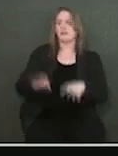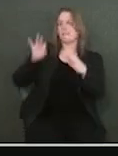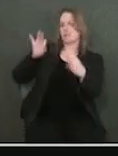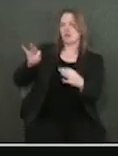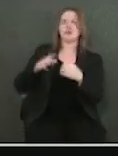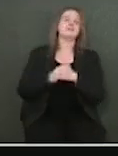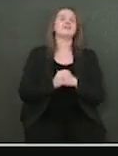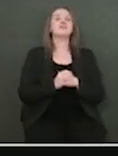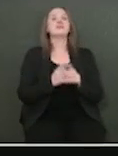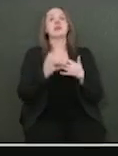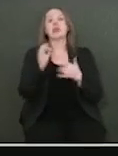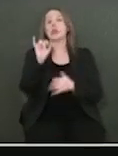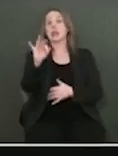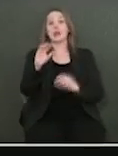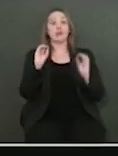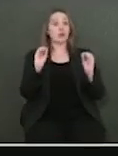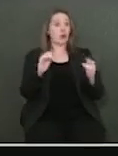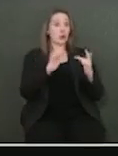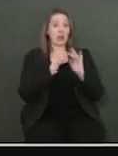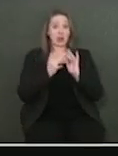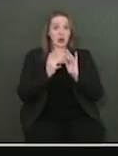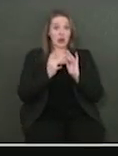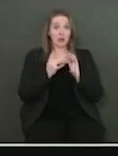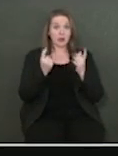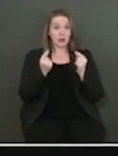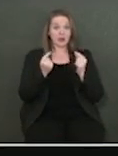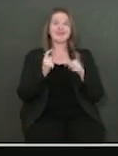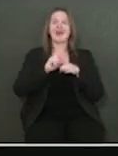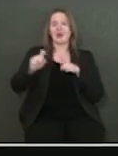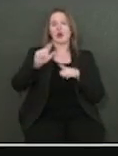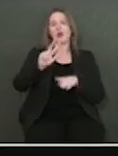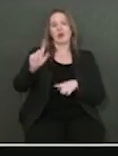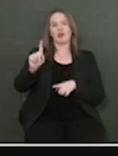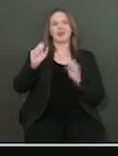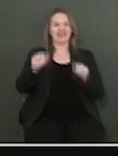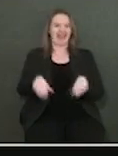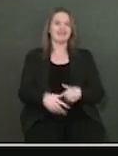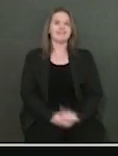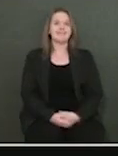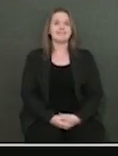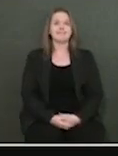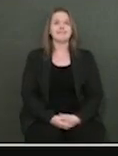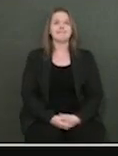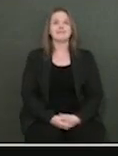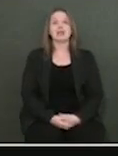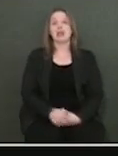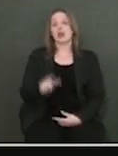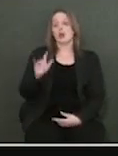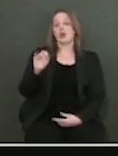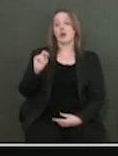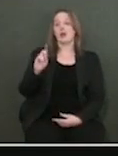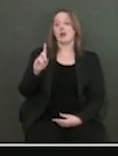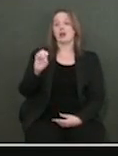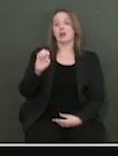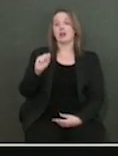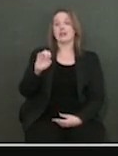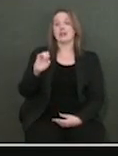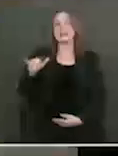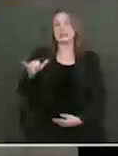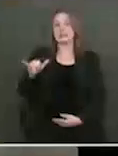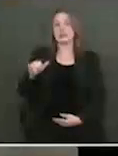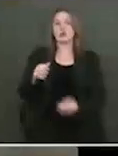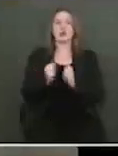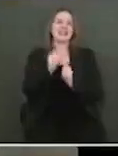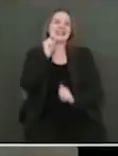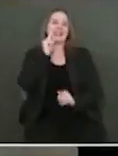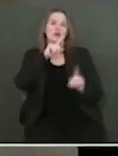Excellent. And for those who do not have internet access, remember you can also call 311. The next question here is from Lindsay Carnett with the San Antonio Report.